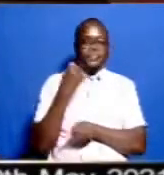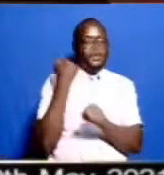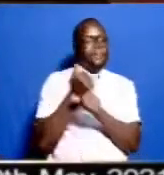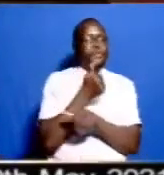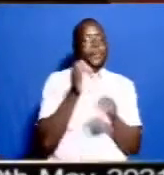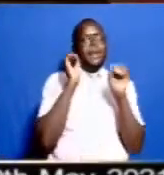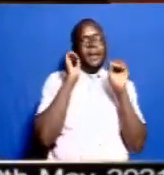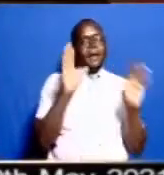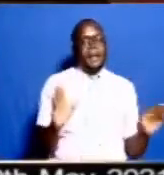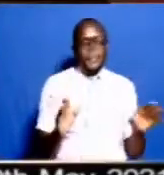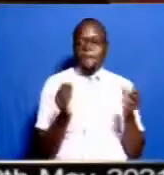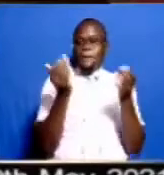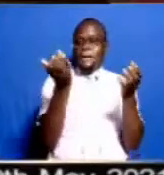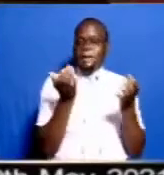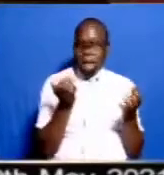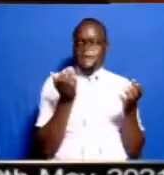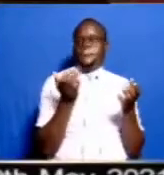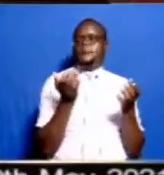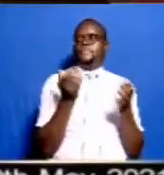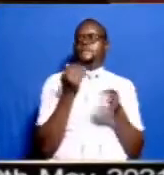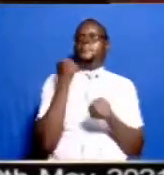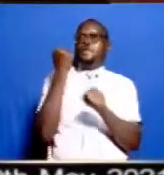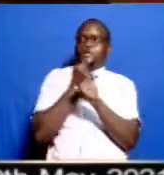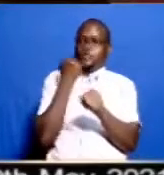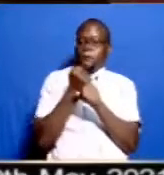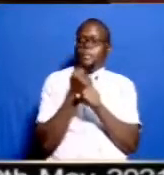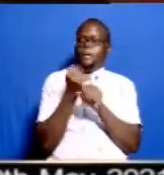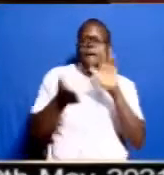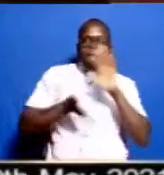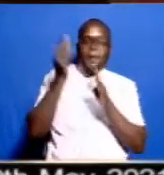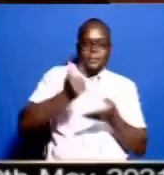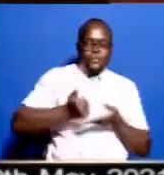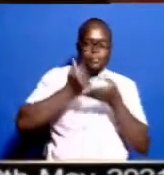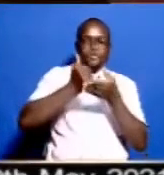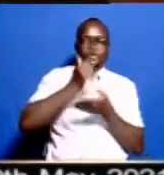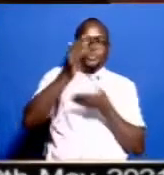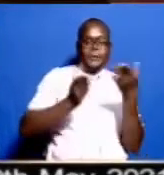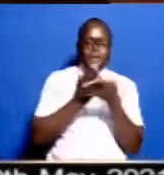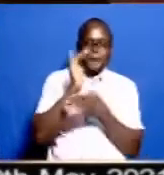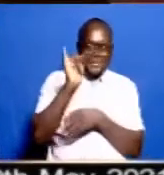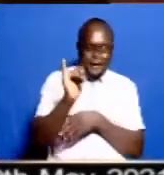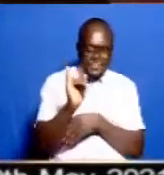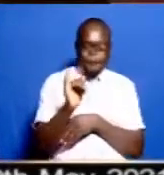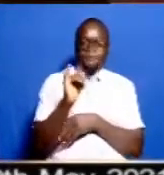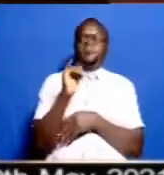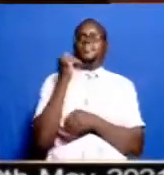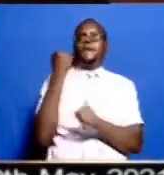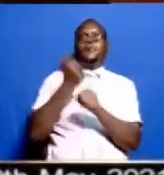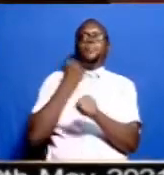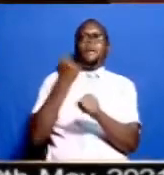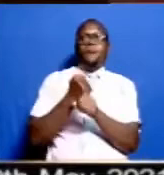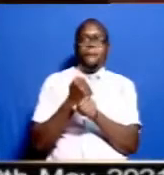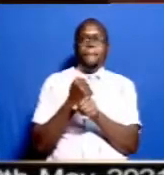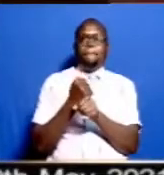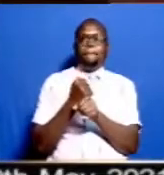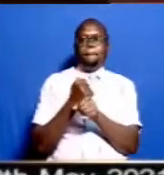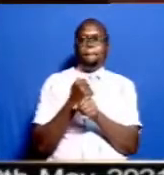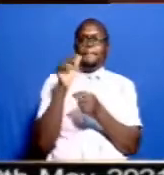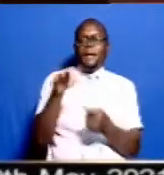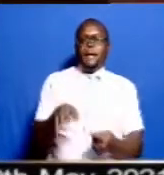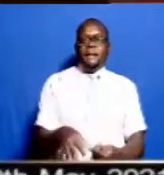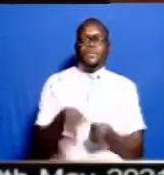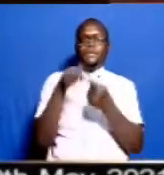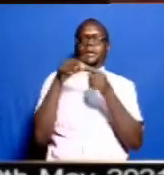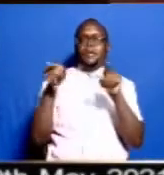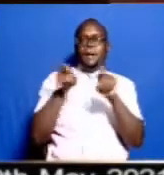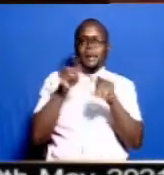well and requires jolts and measures to ensure that it does perform, especially as